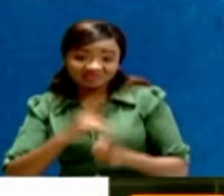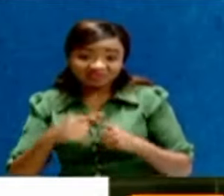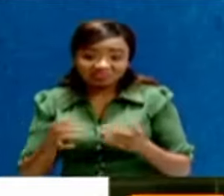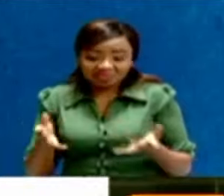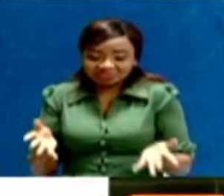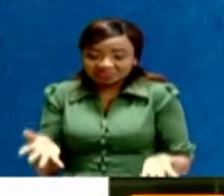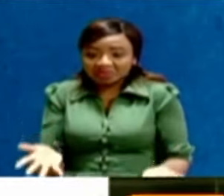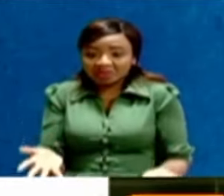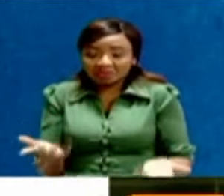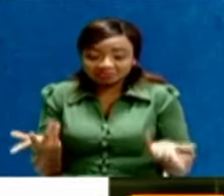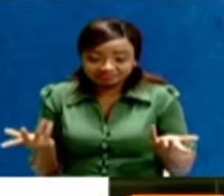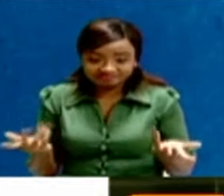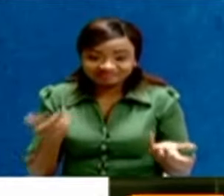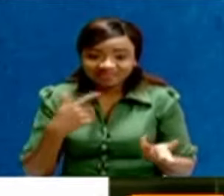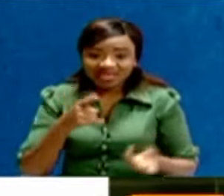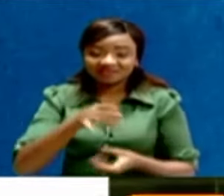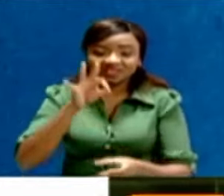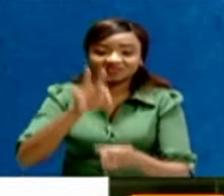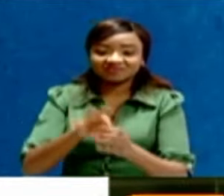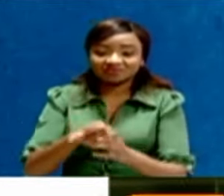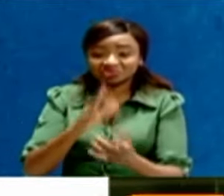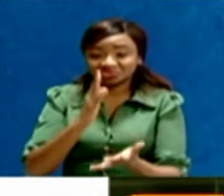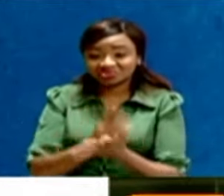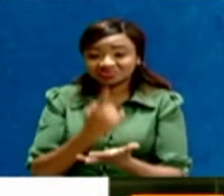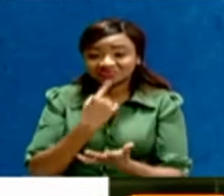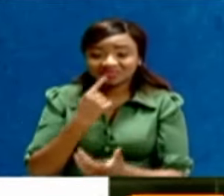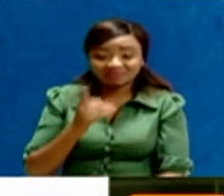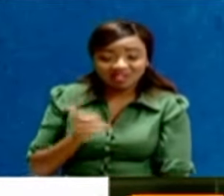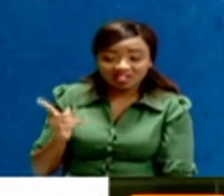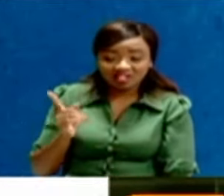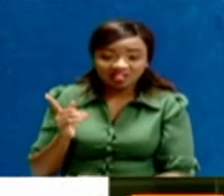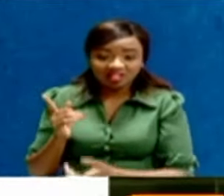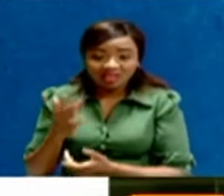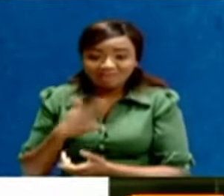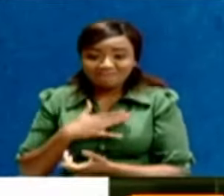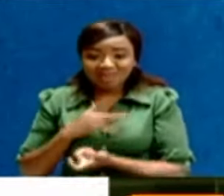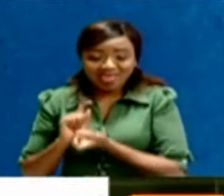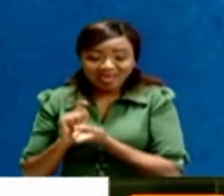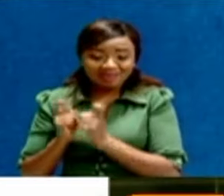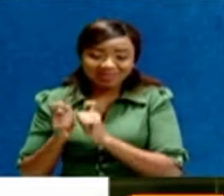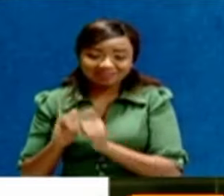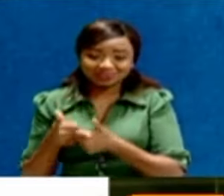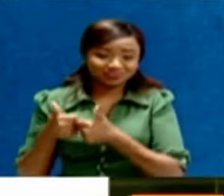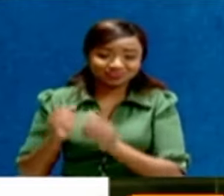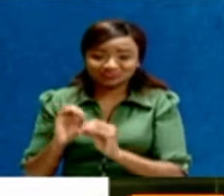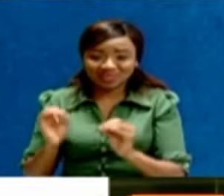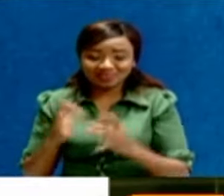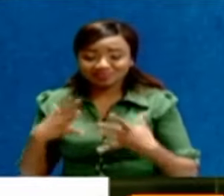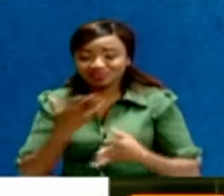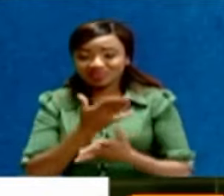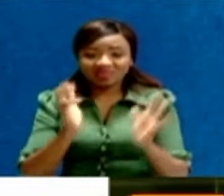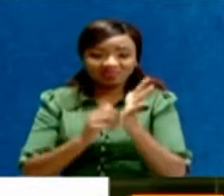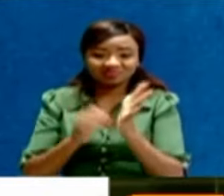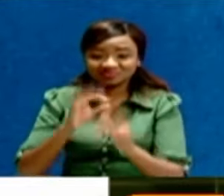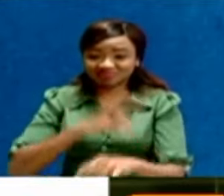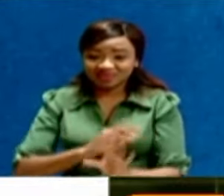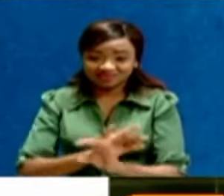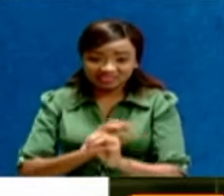now there was now that vote which seems to suggest that the huge population in Machakos should not